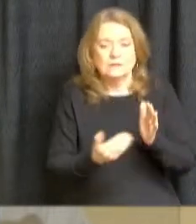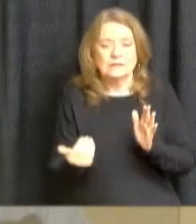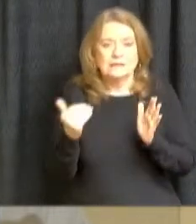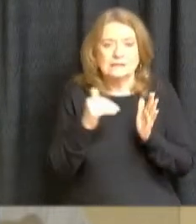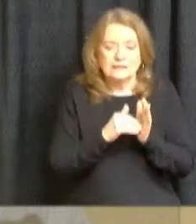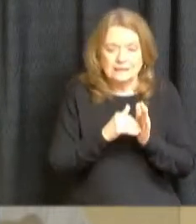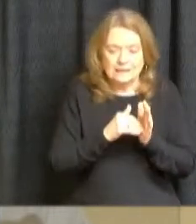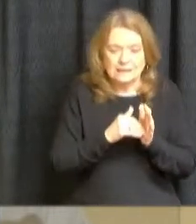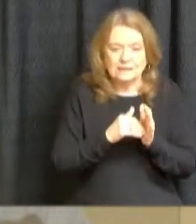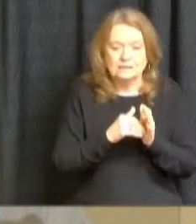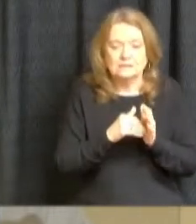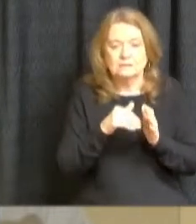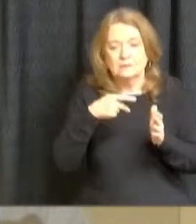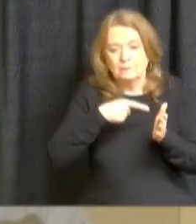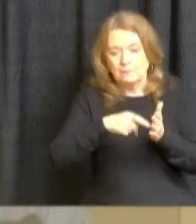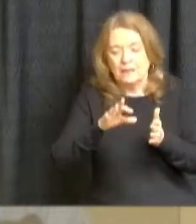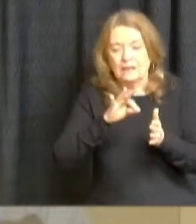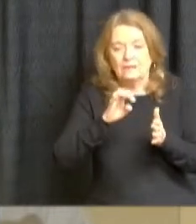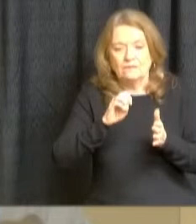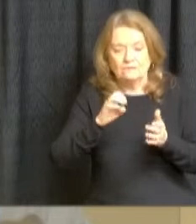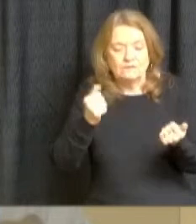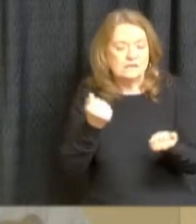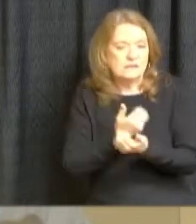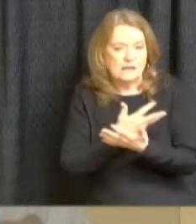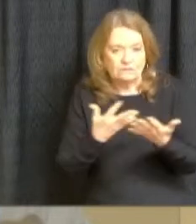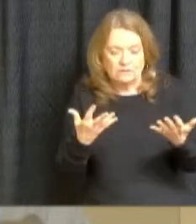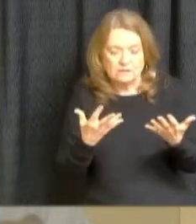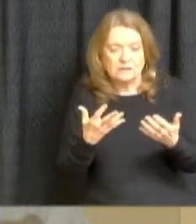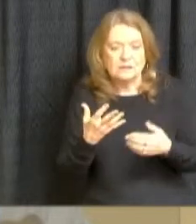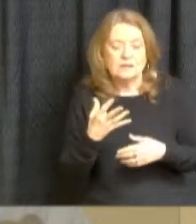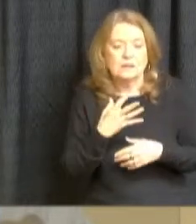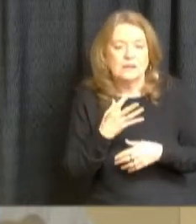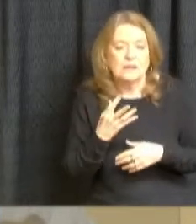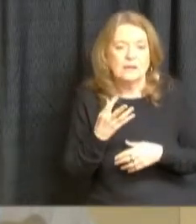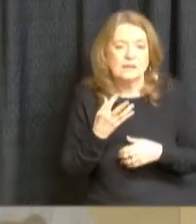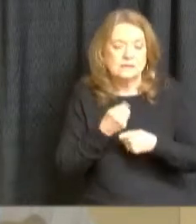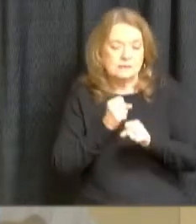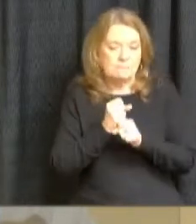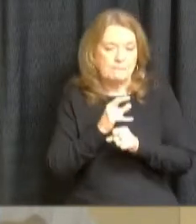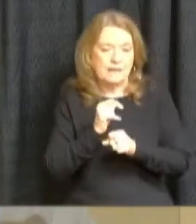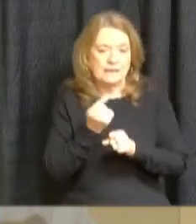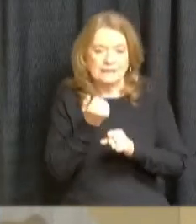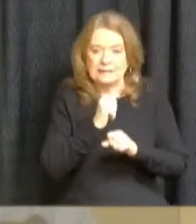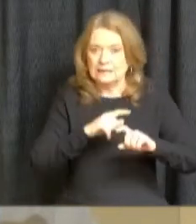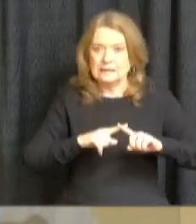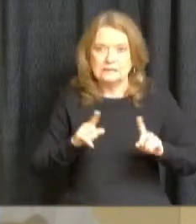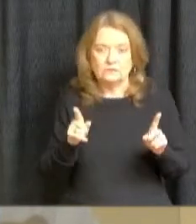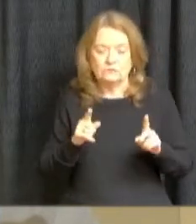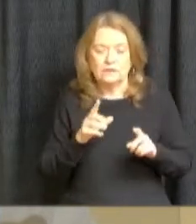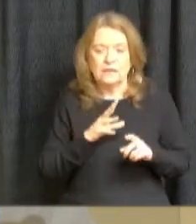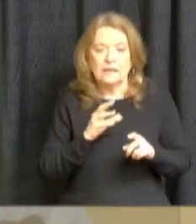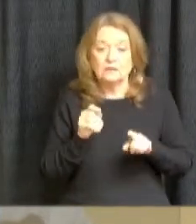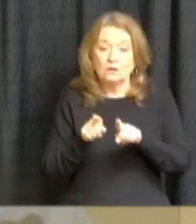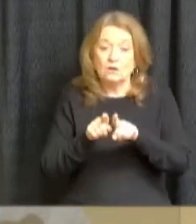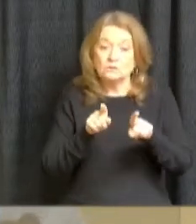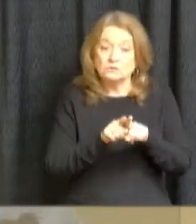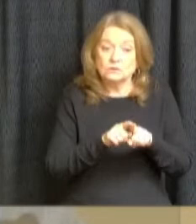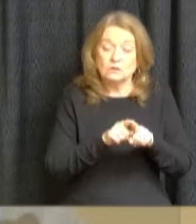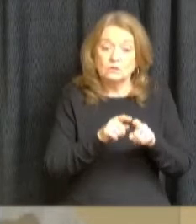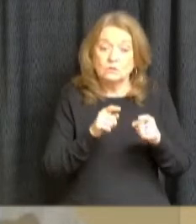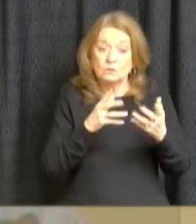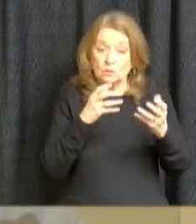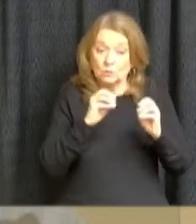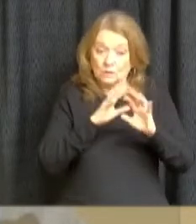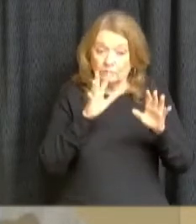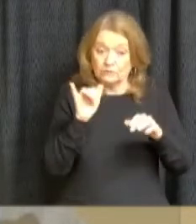again, pay the fees, everything with that, to make it anything different. And also I wanted